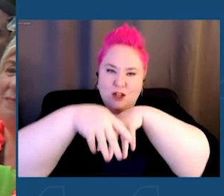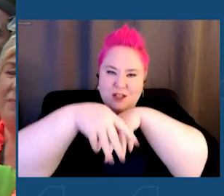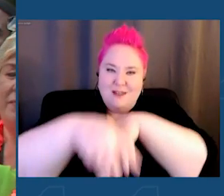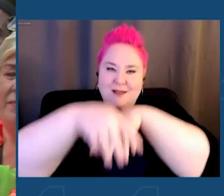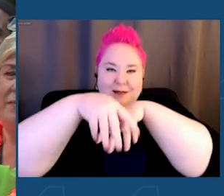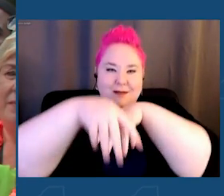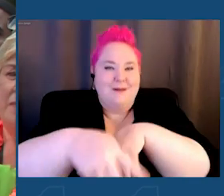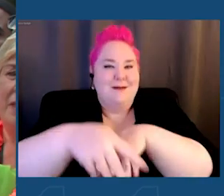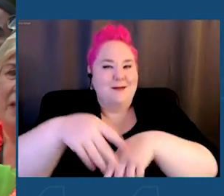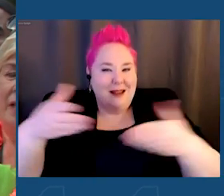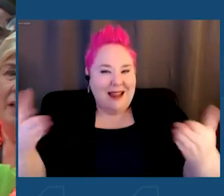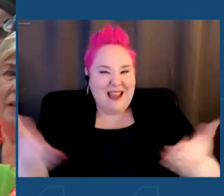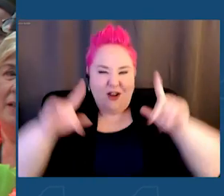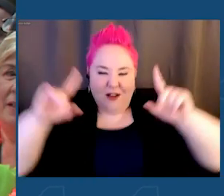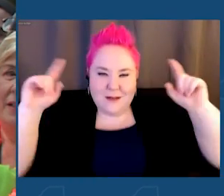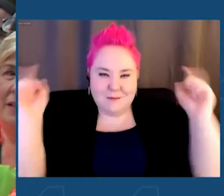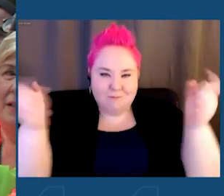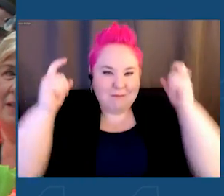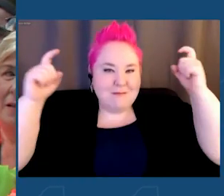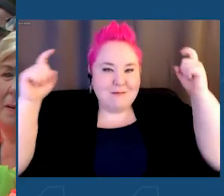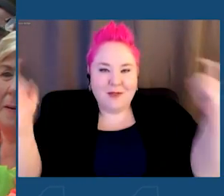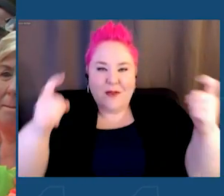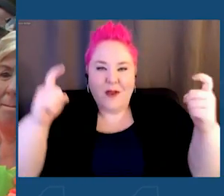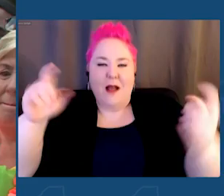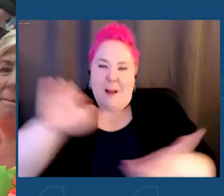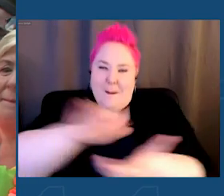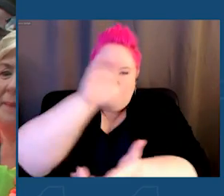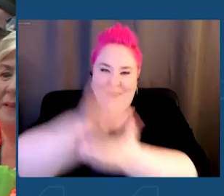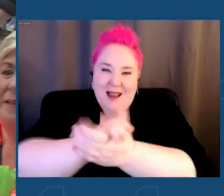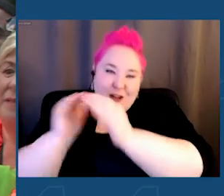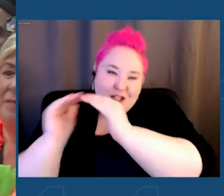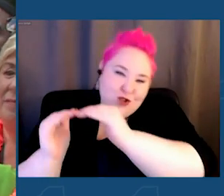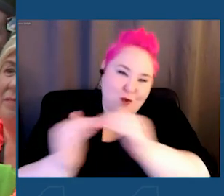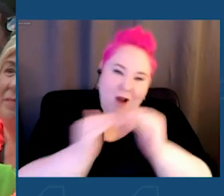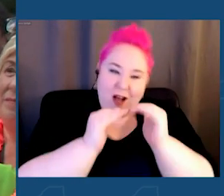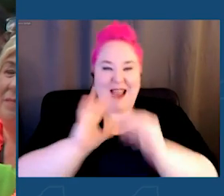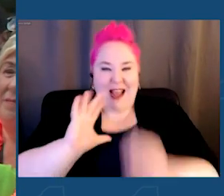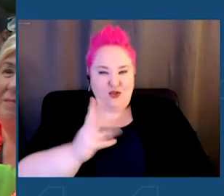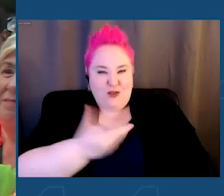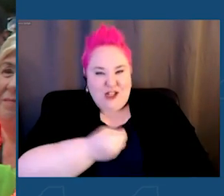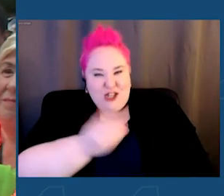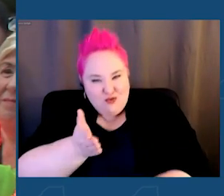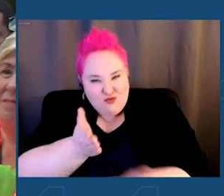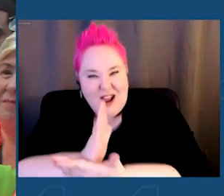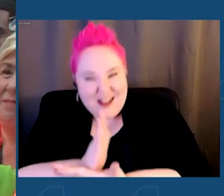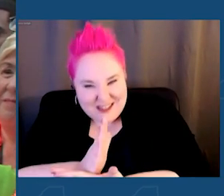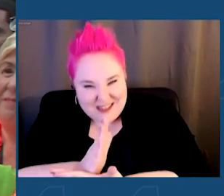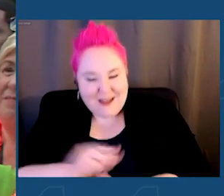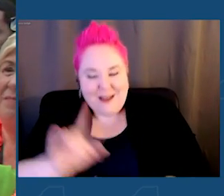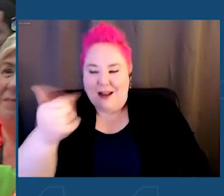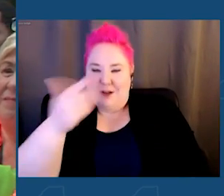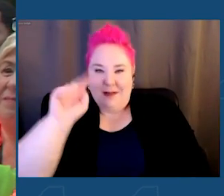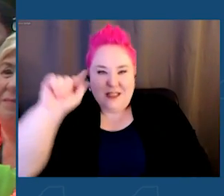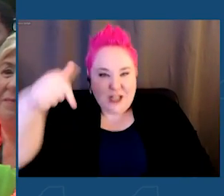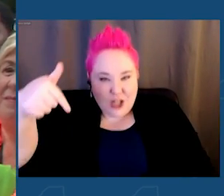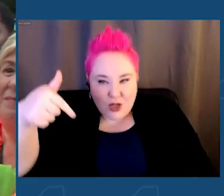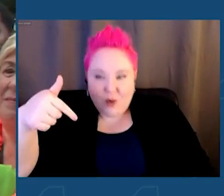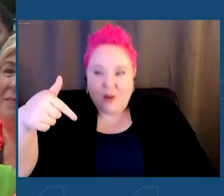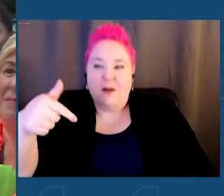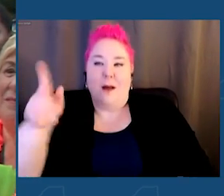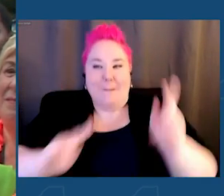avenue celebrating marriage equality and transgender rights and LGBTQ